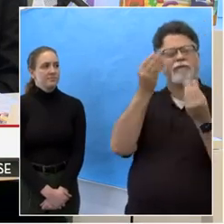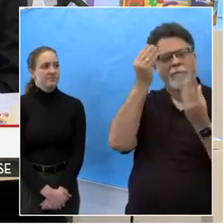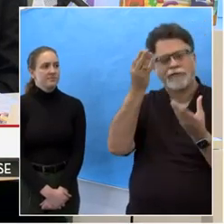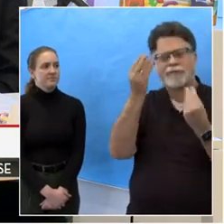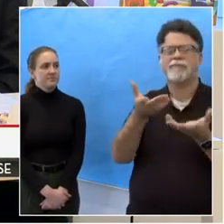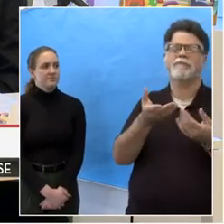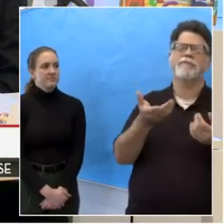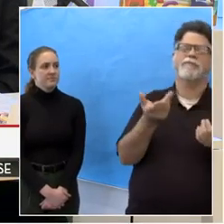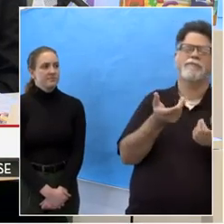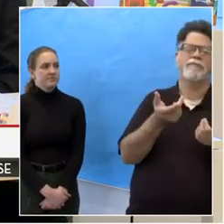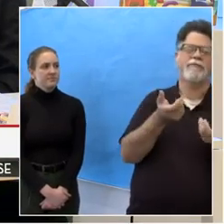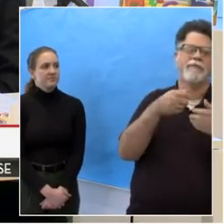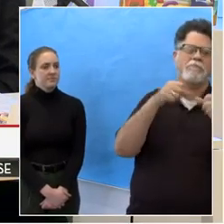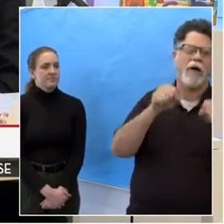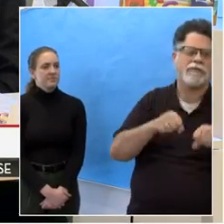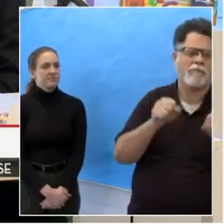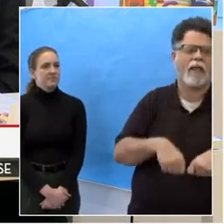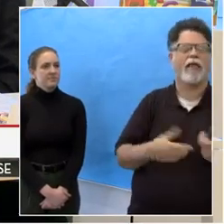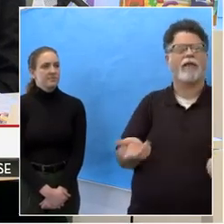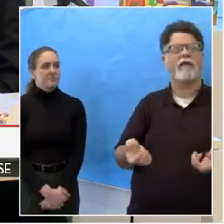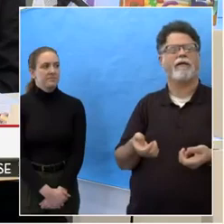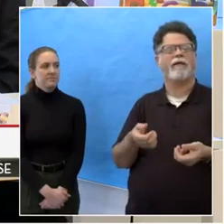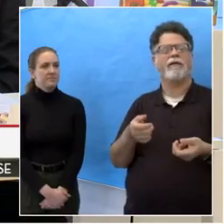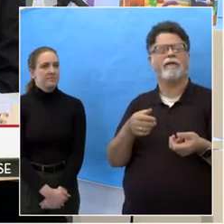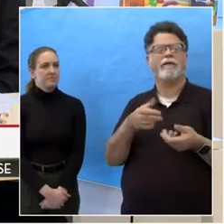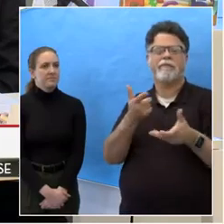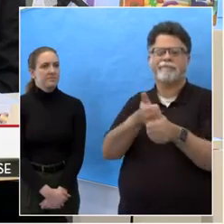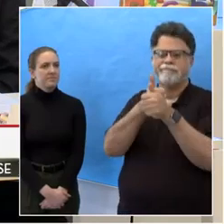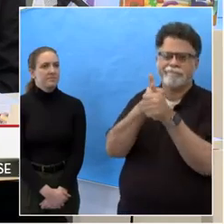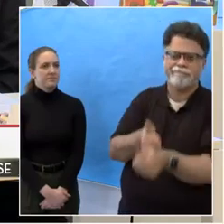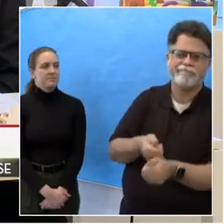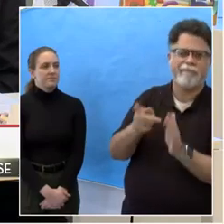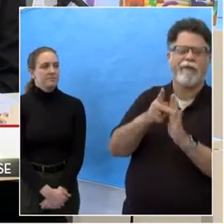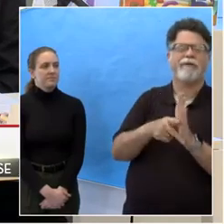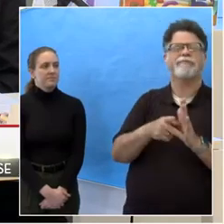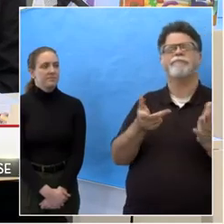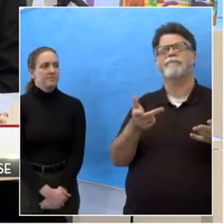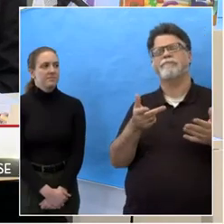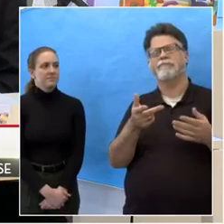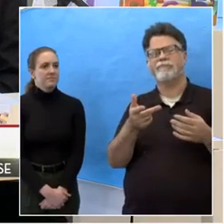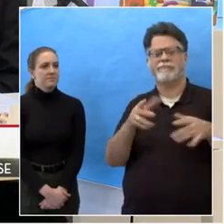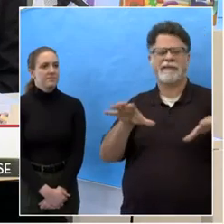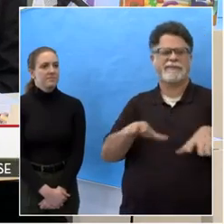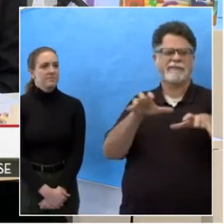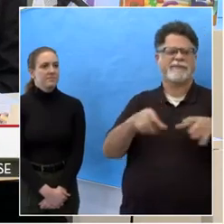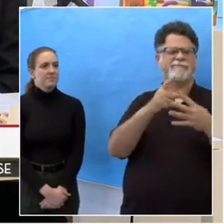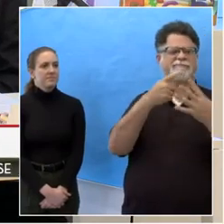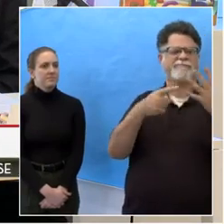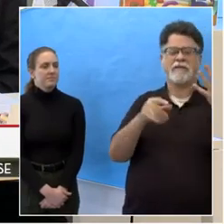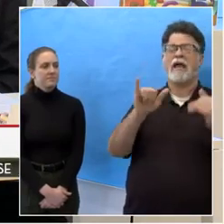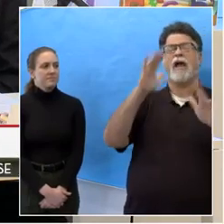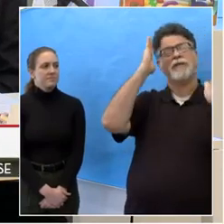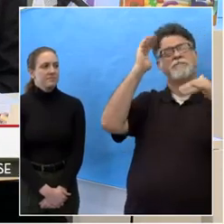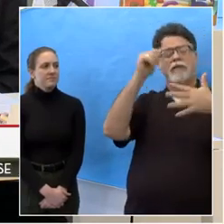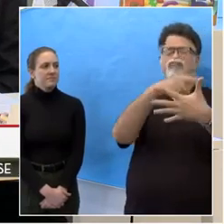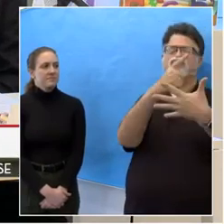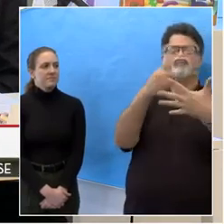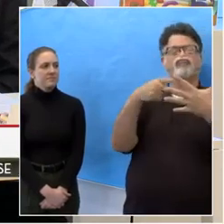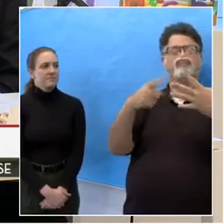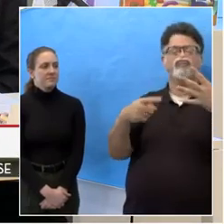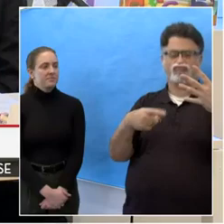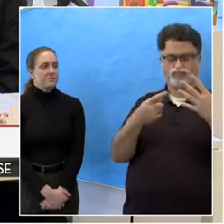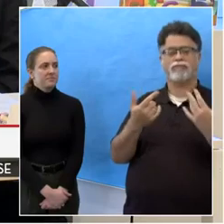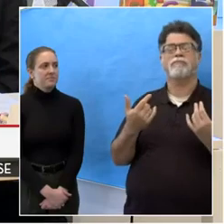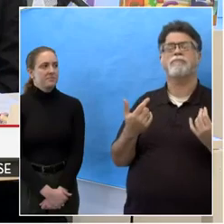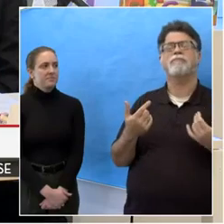and insurance that there's compliance with what is those expectations are? So we're really excited from the DC Public Charter